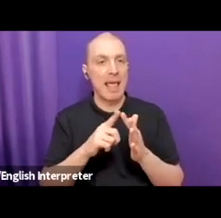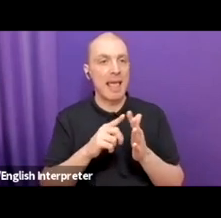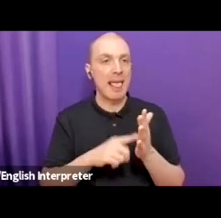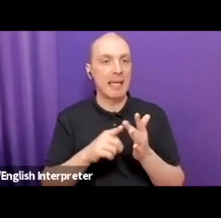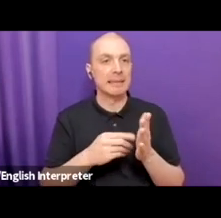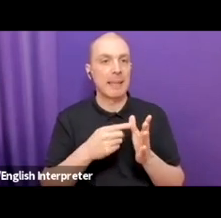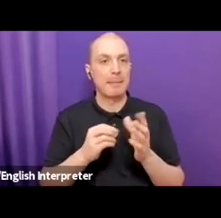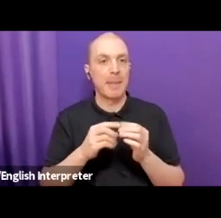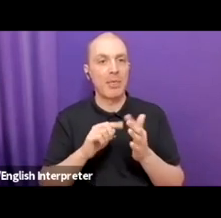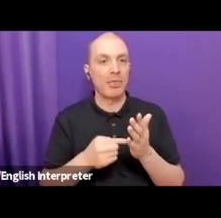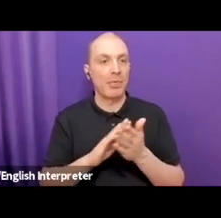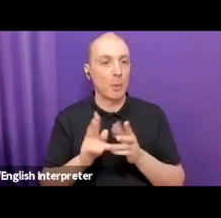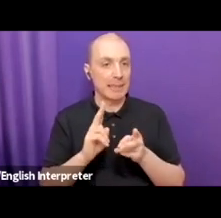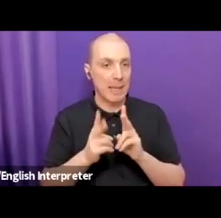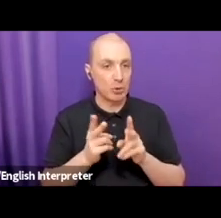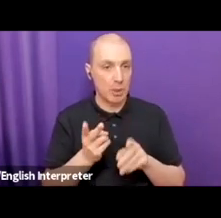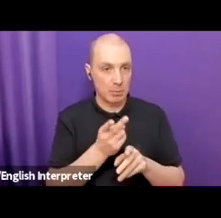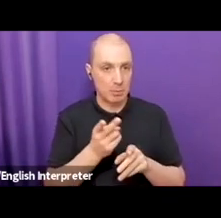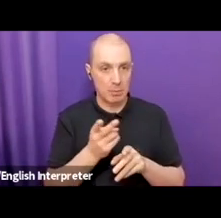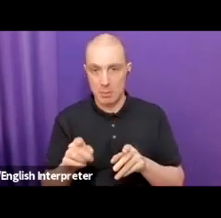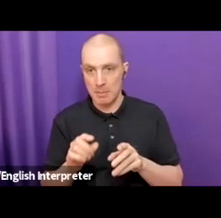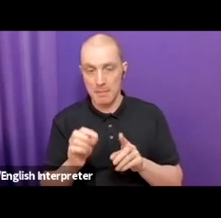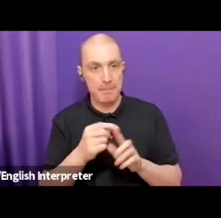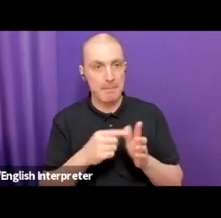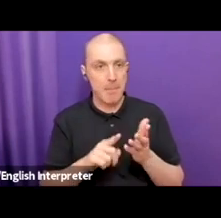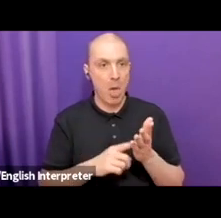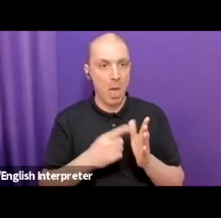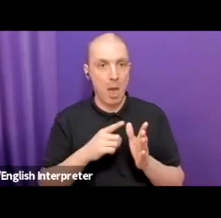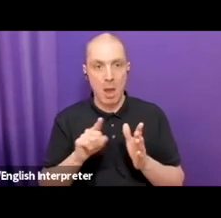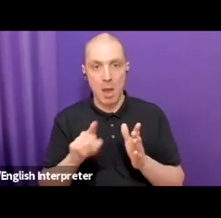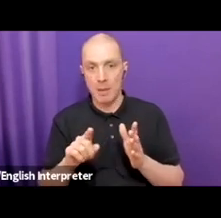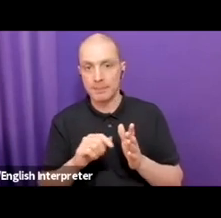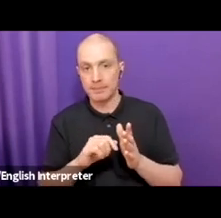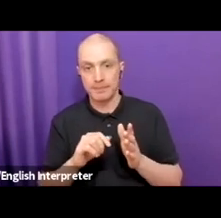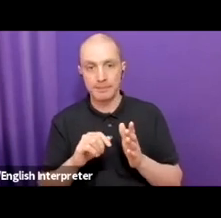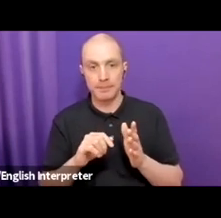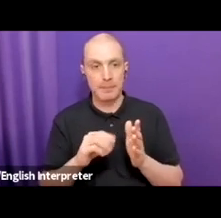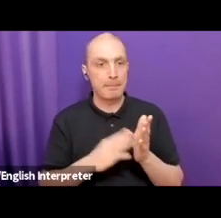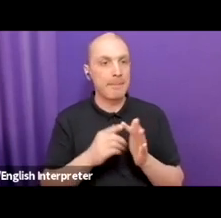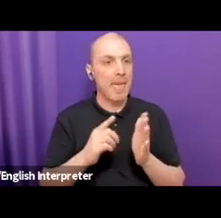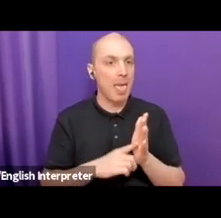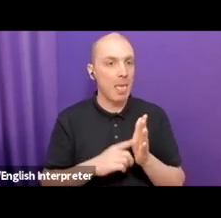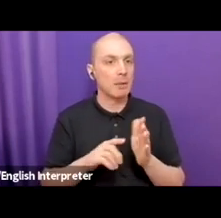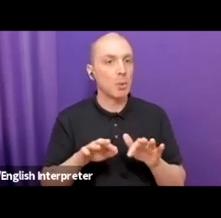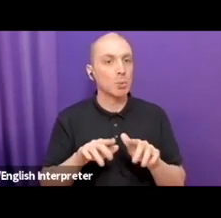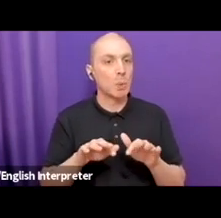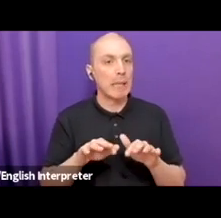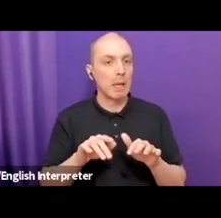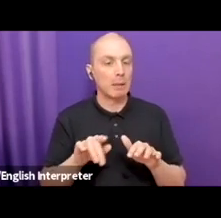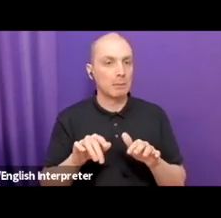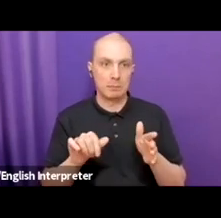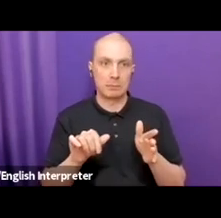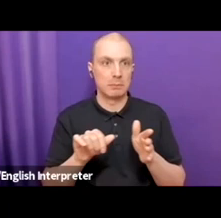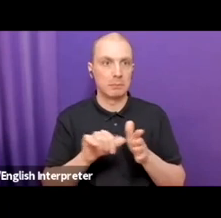to Paula and to Mel, who have very, very patiently been closed captioning at the bottom of the screen throughout the whole event, and not an easy thing to